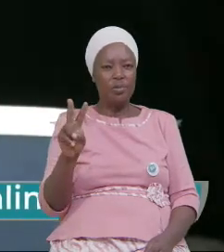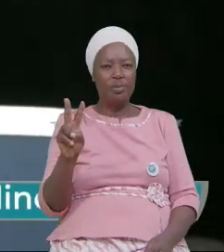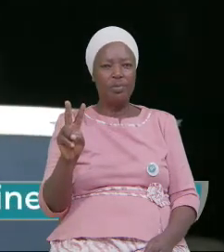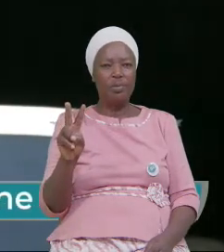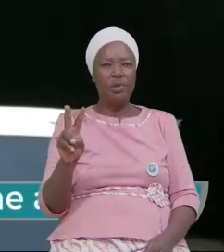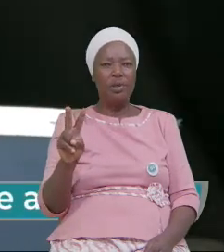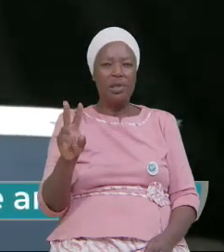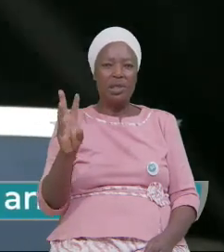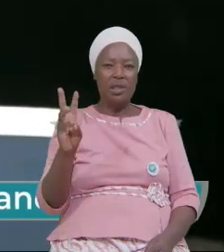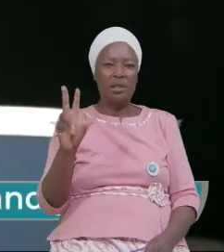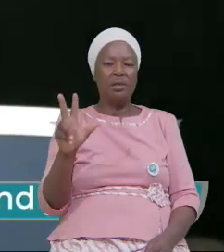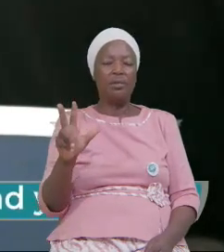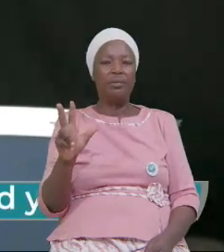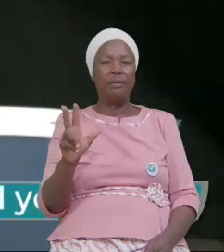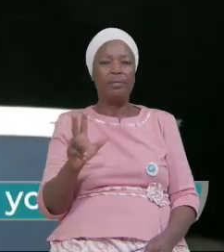+234 91 54 44 9263.